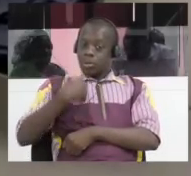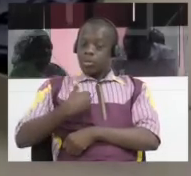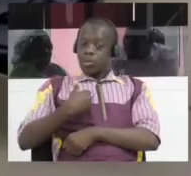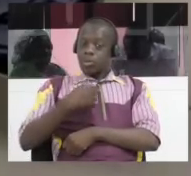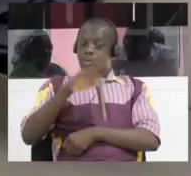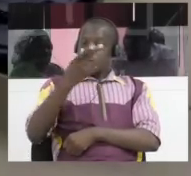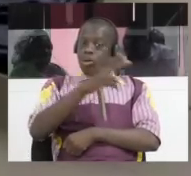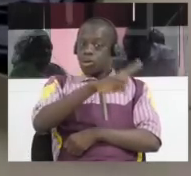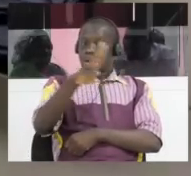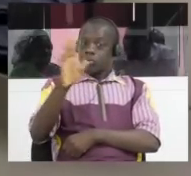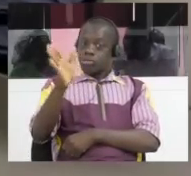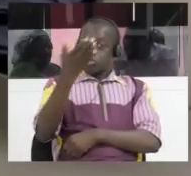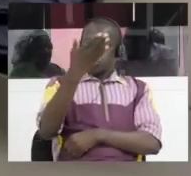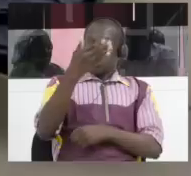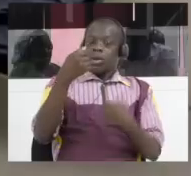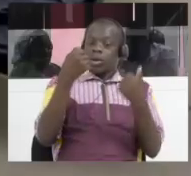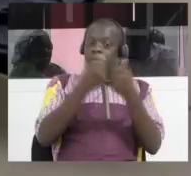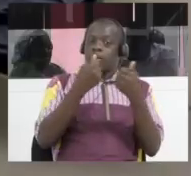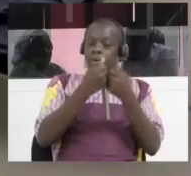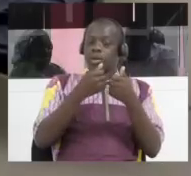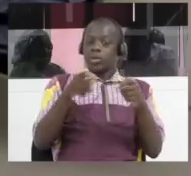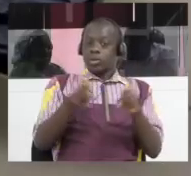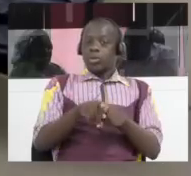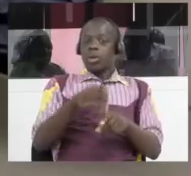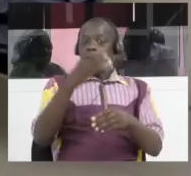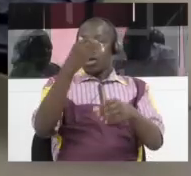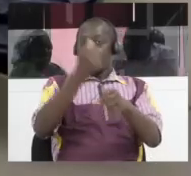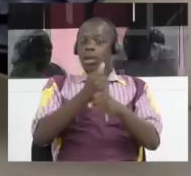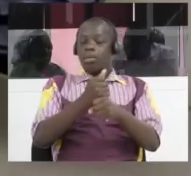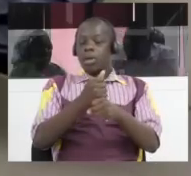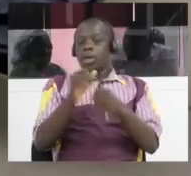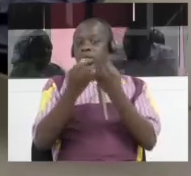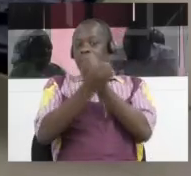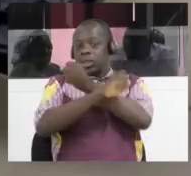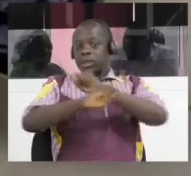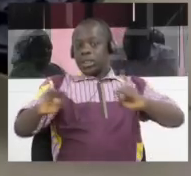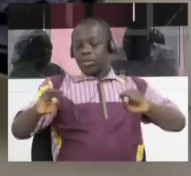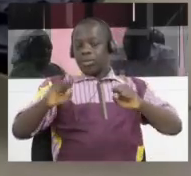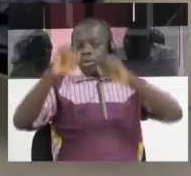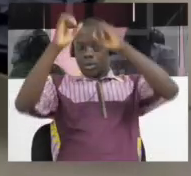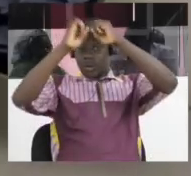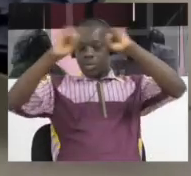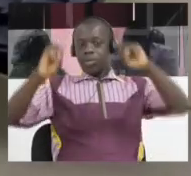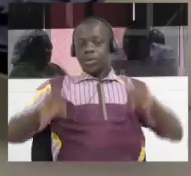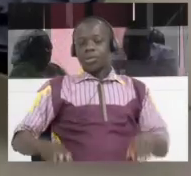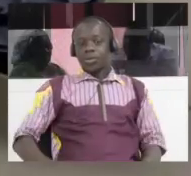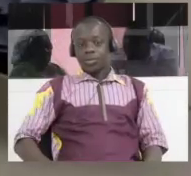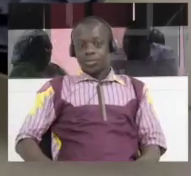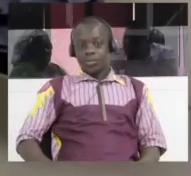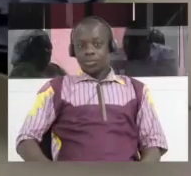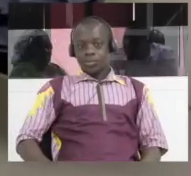people will not be going to fight to restore the civilian government.